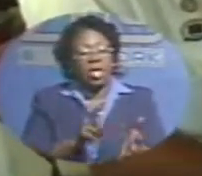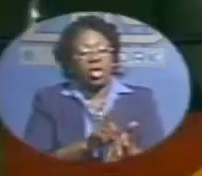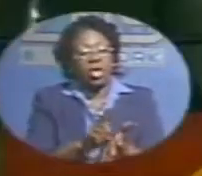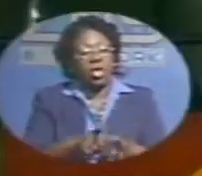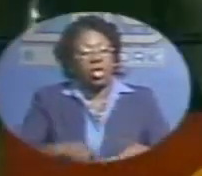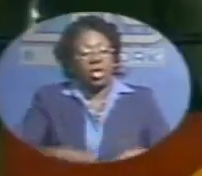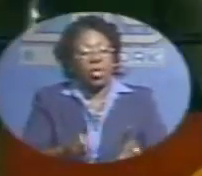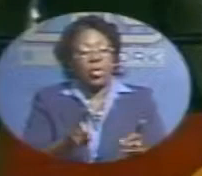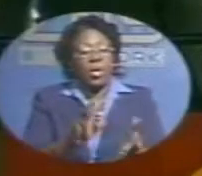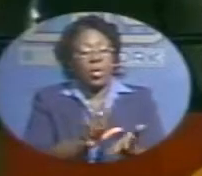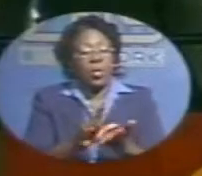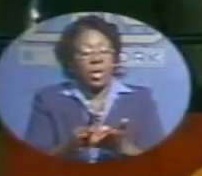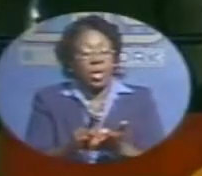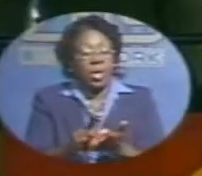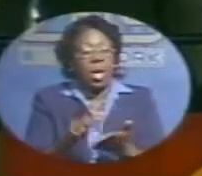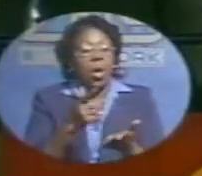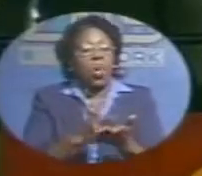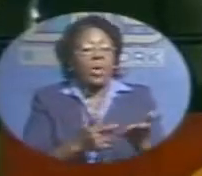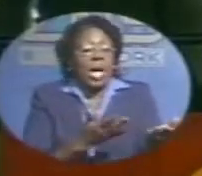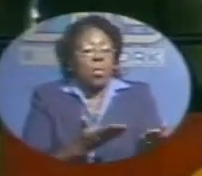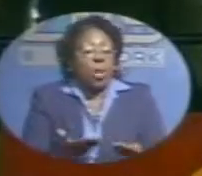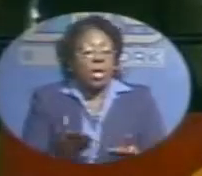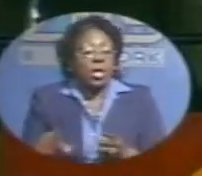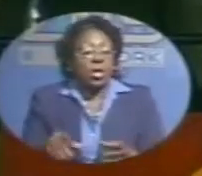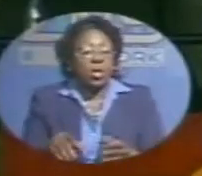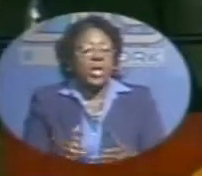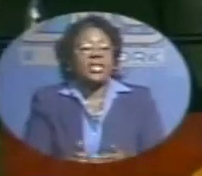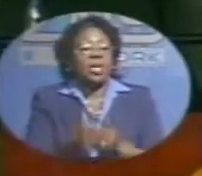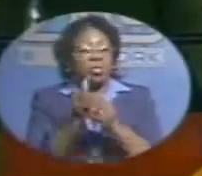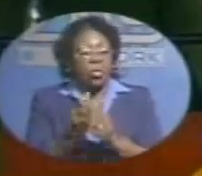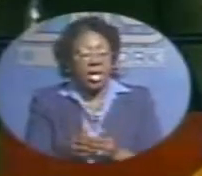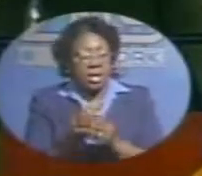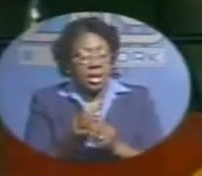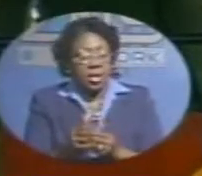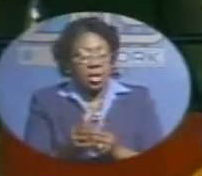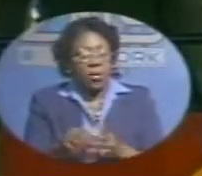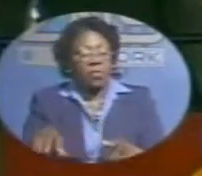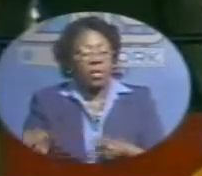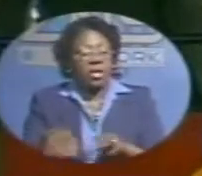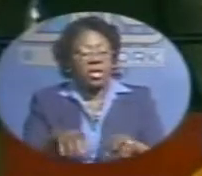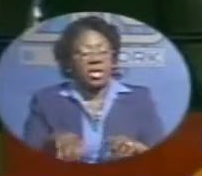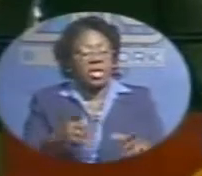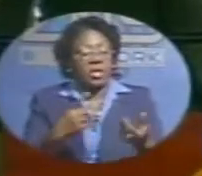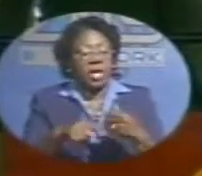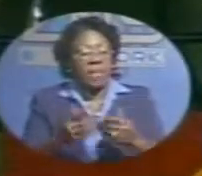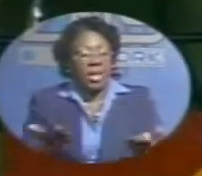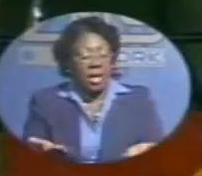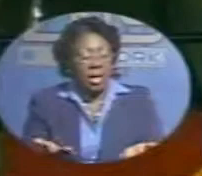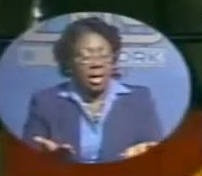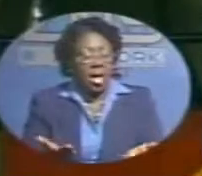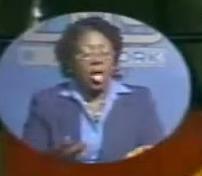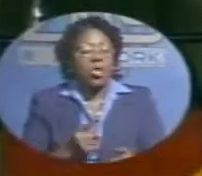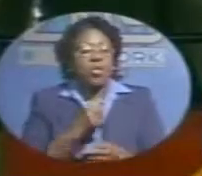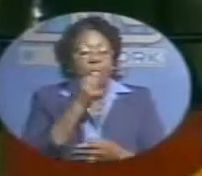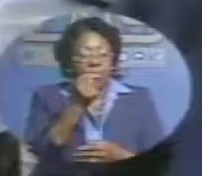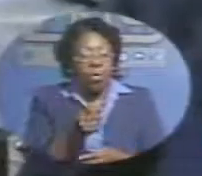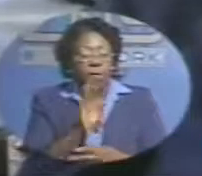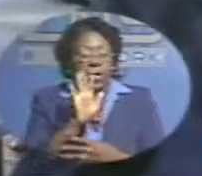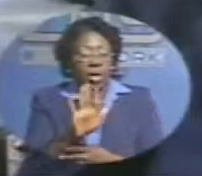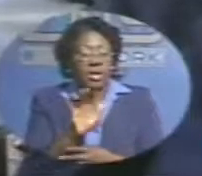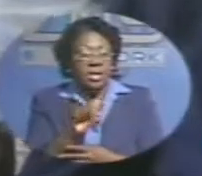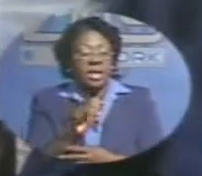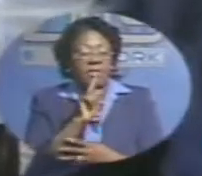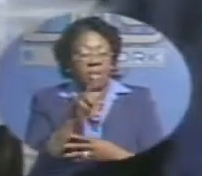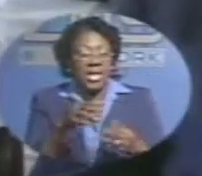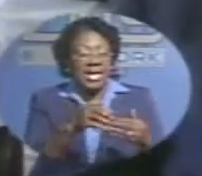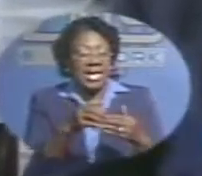I'd like to do is to commend you, first of all, on what you did to get here. You have proven yourselves to be leaders. You